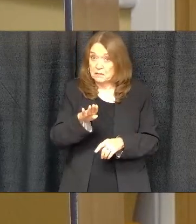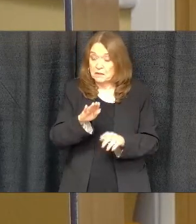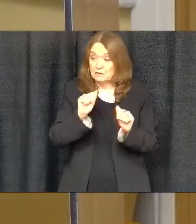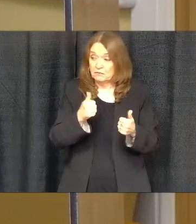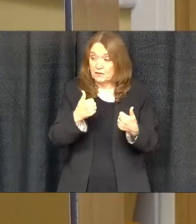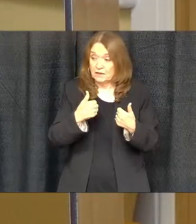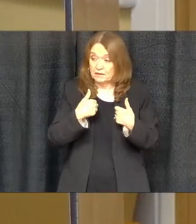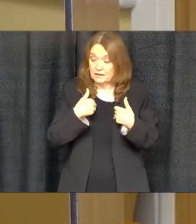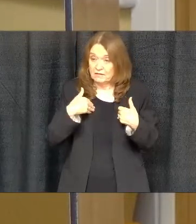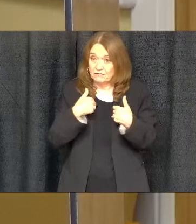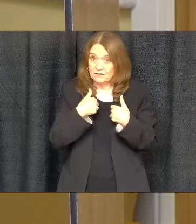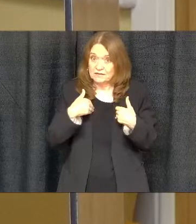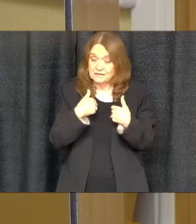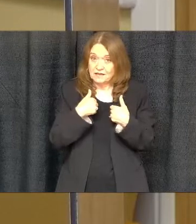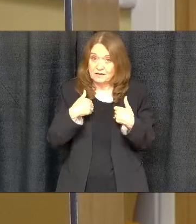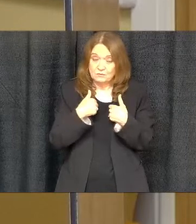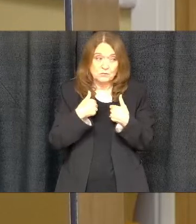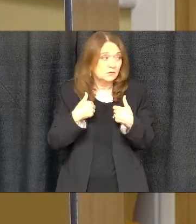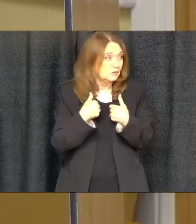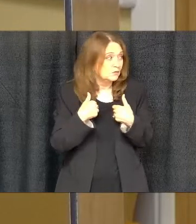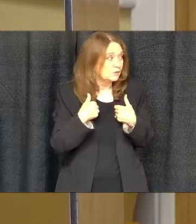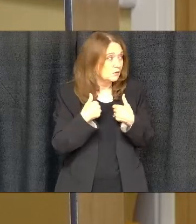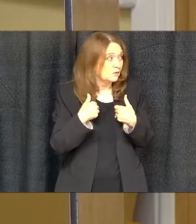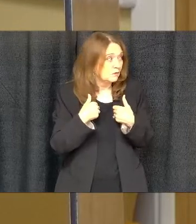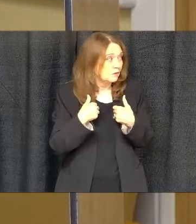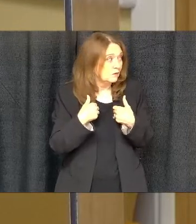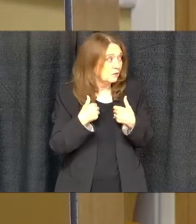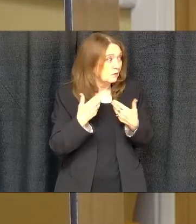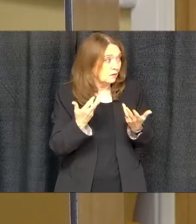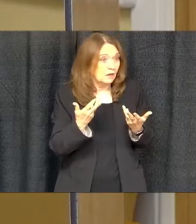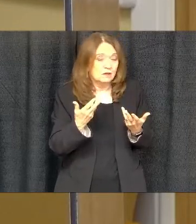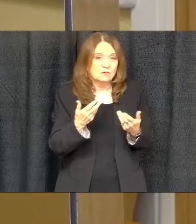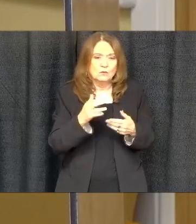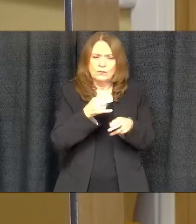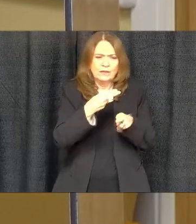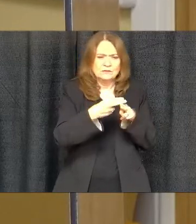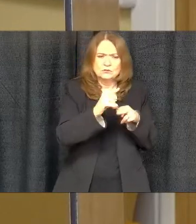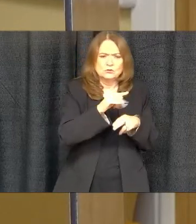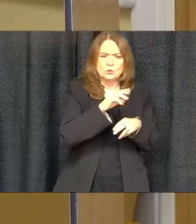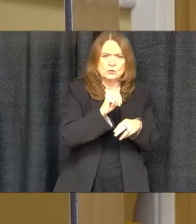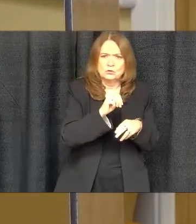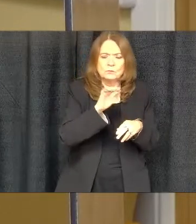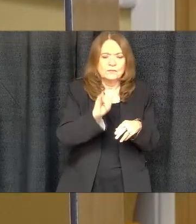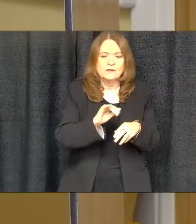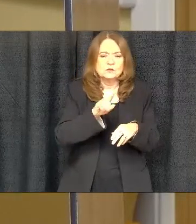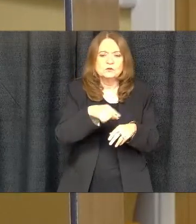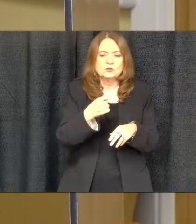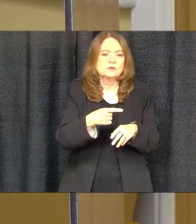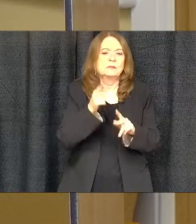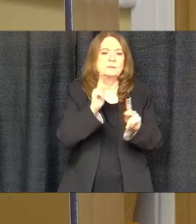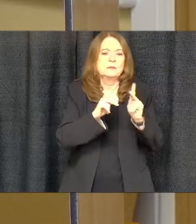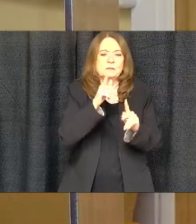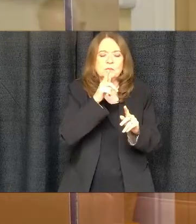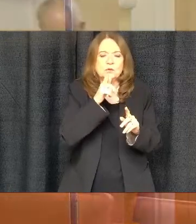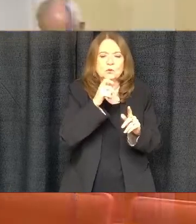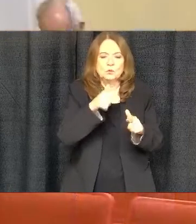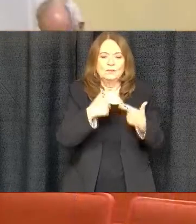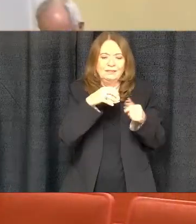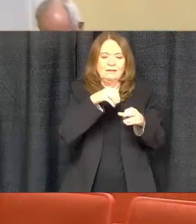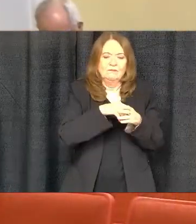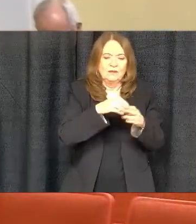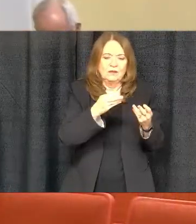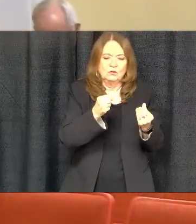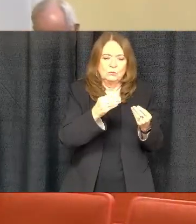these animals. Wait a minute, help me. Not short-term rentals. This would just be tenants of property. So Oh, okay. right now, it's